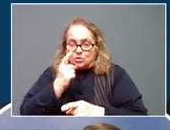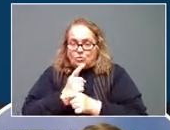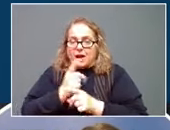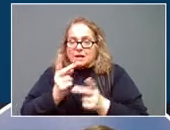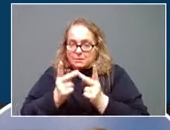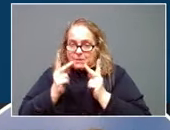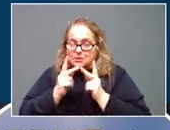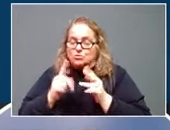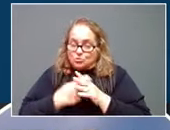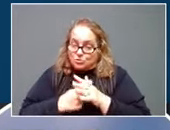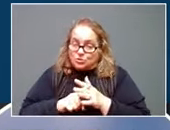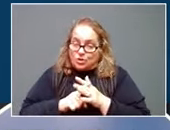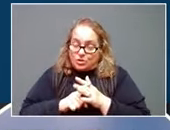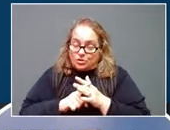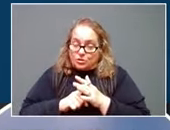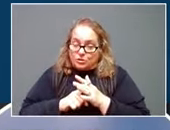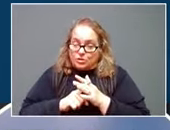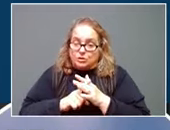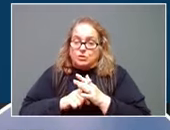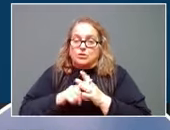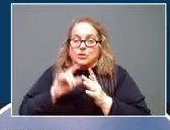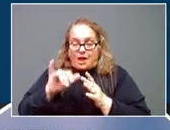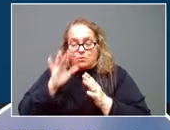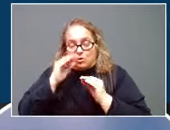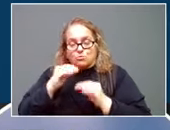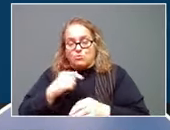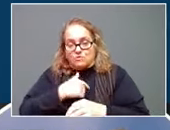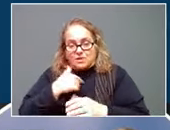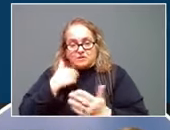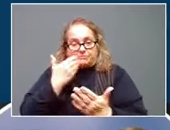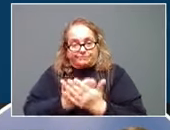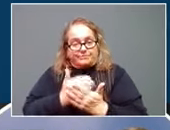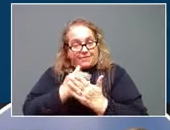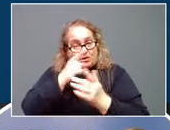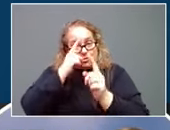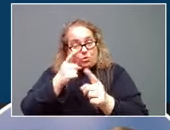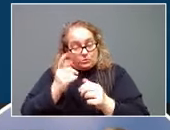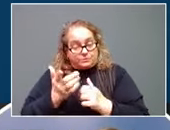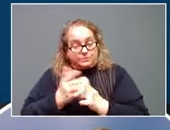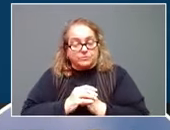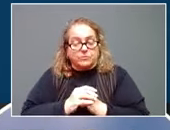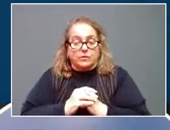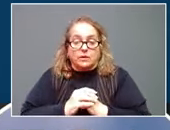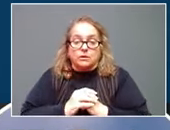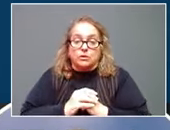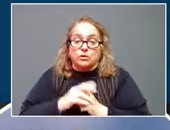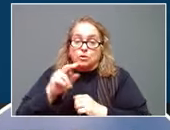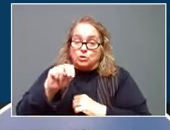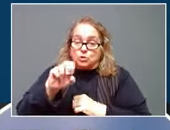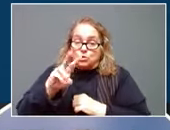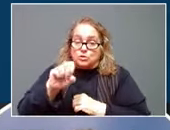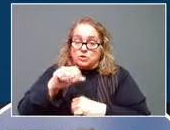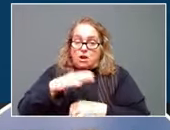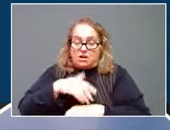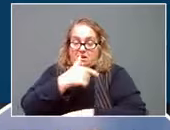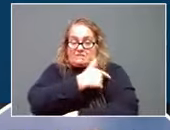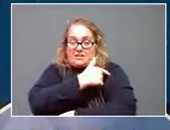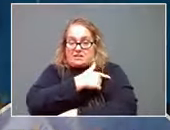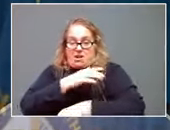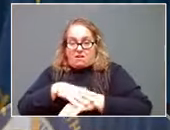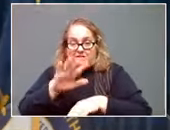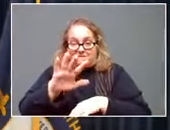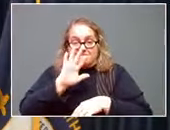start and would certainly move us towards that goal. Now, news on vaccines for 5 and under. As